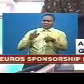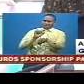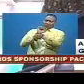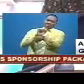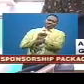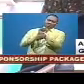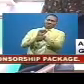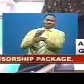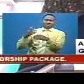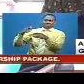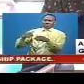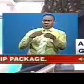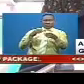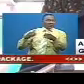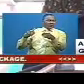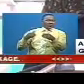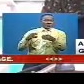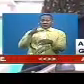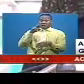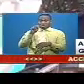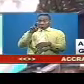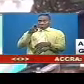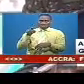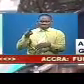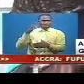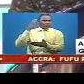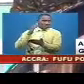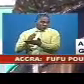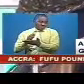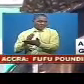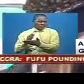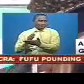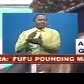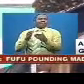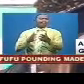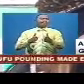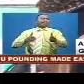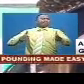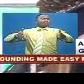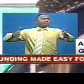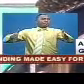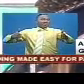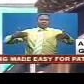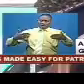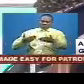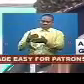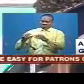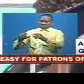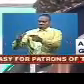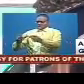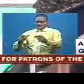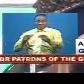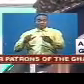in persons desk in Kulungugu in the northern region, in order to expand the operations of this new